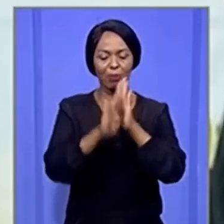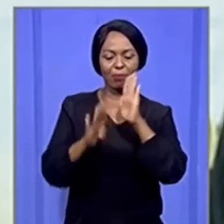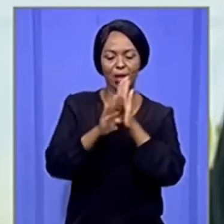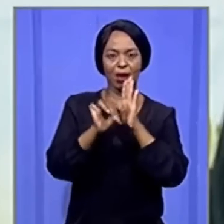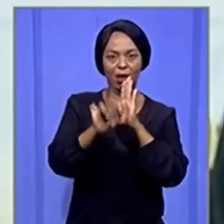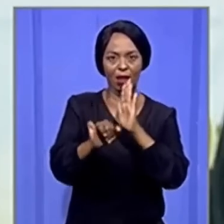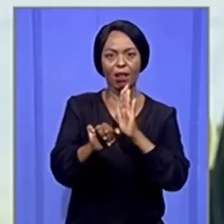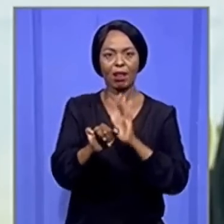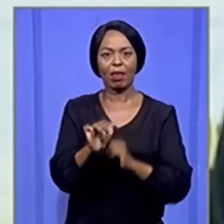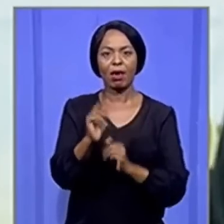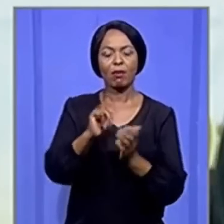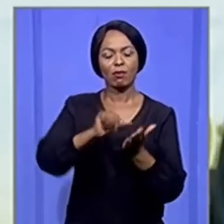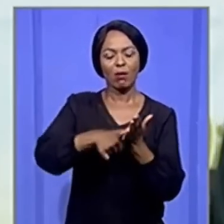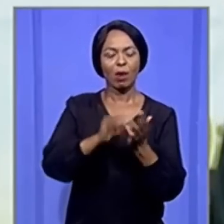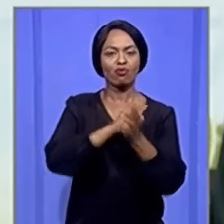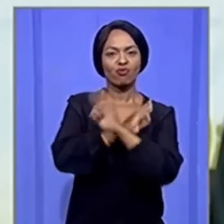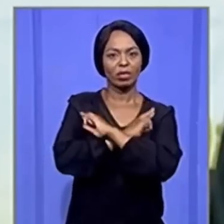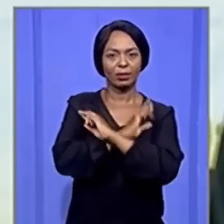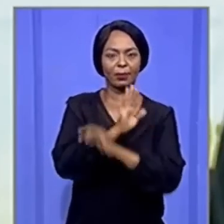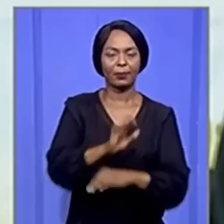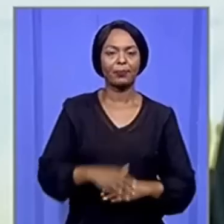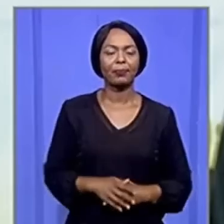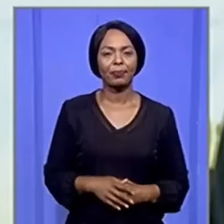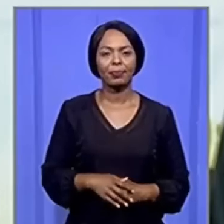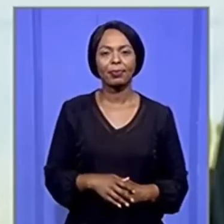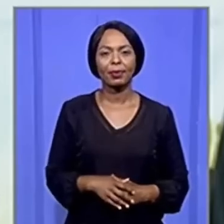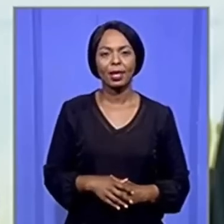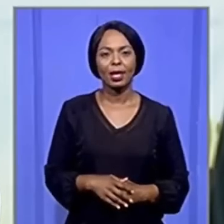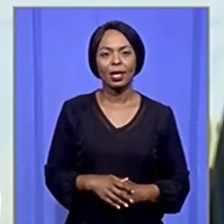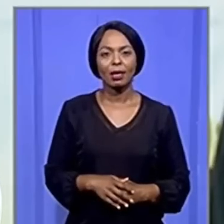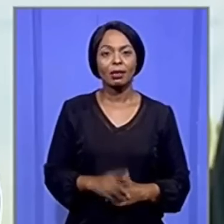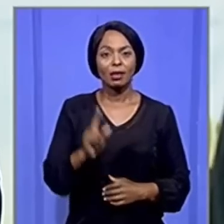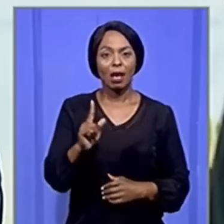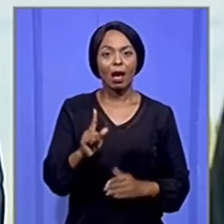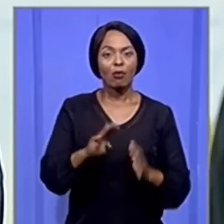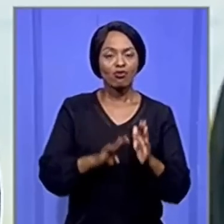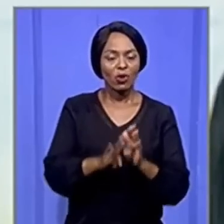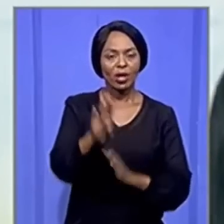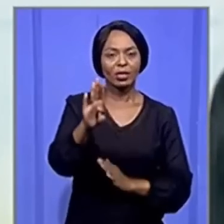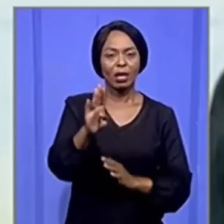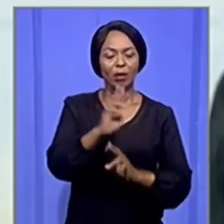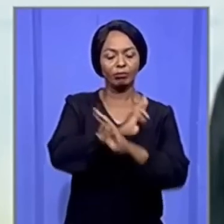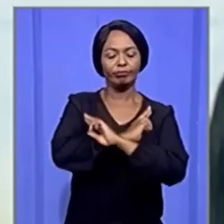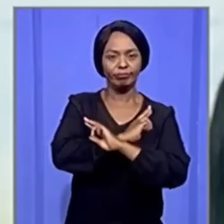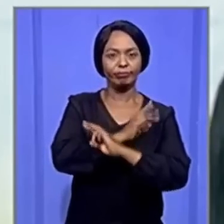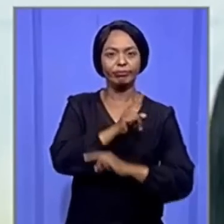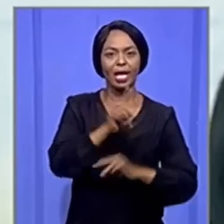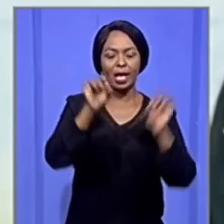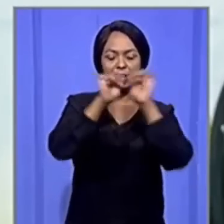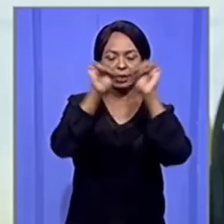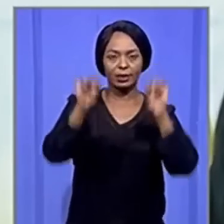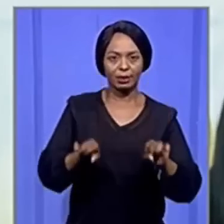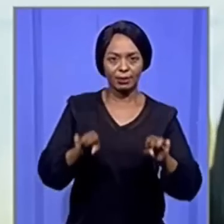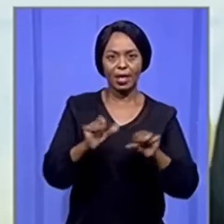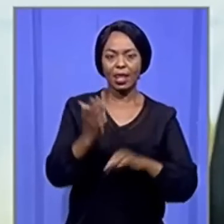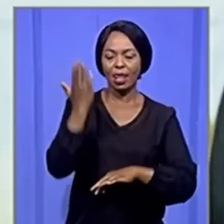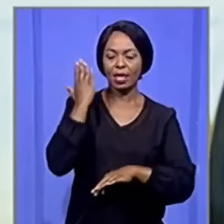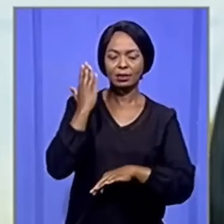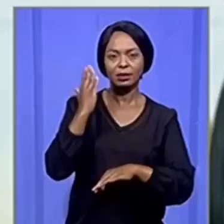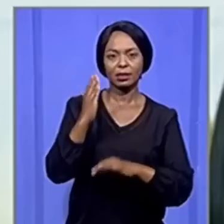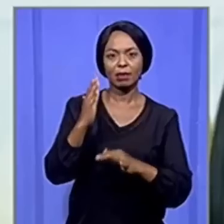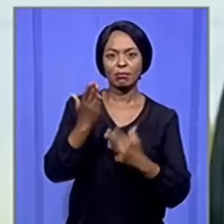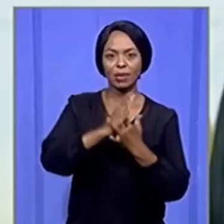has been made on the two-pot retirement system since I last addressed you during the medium-term